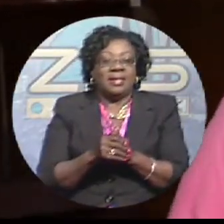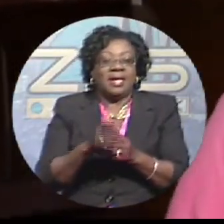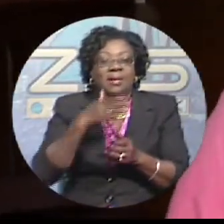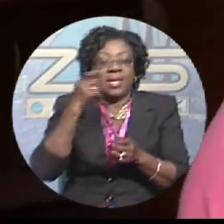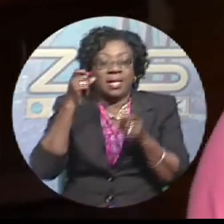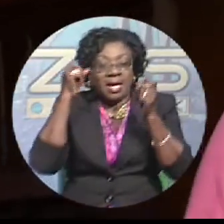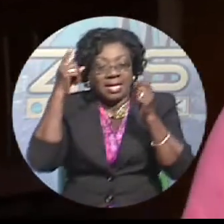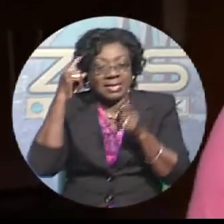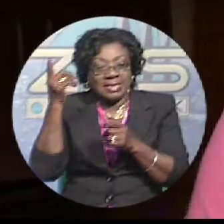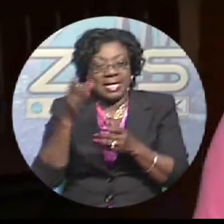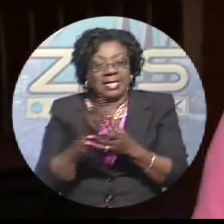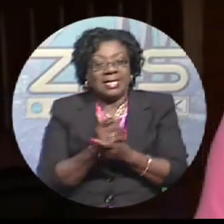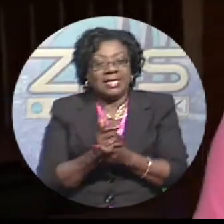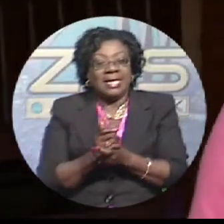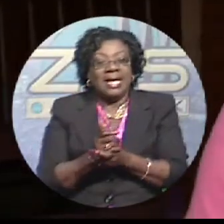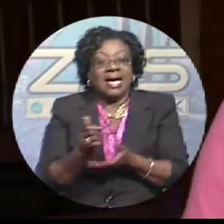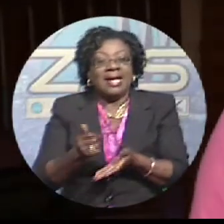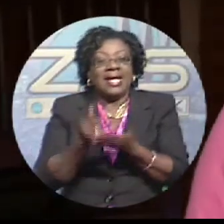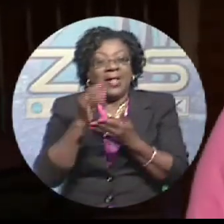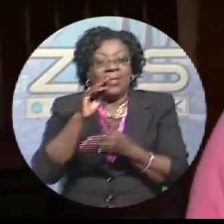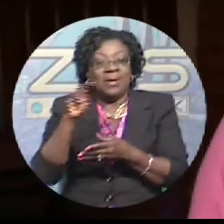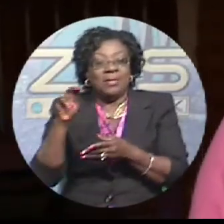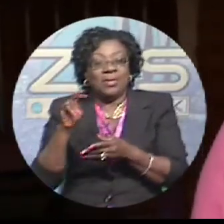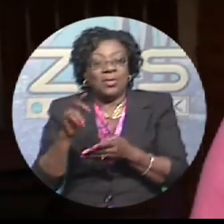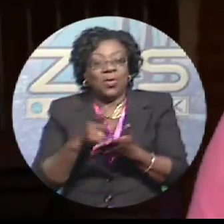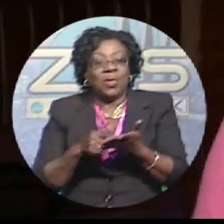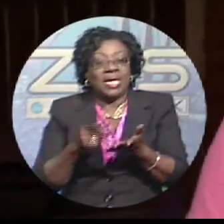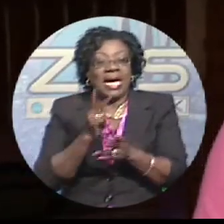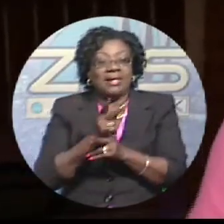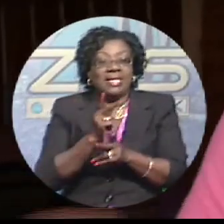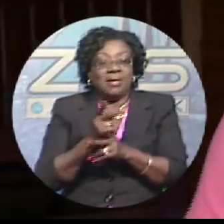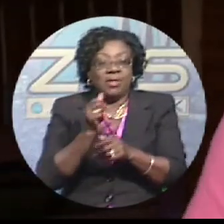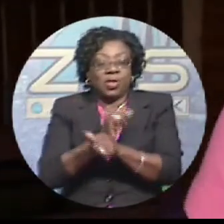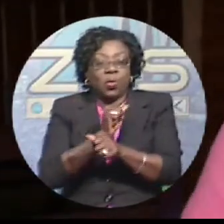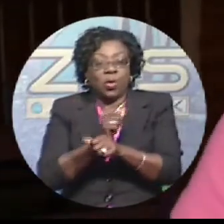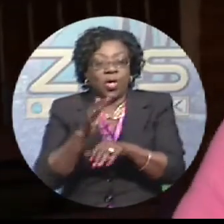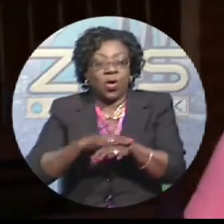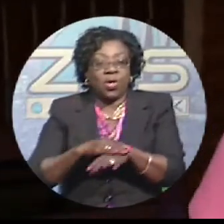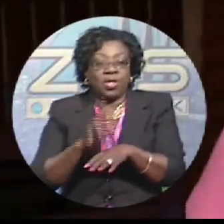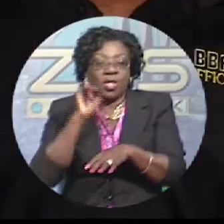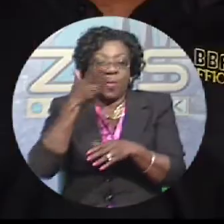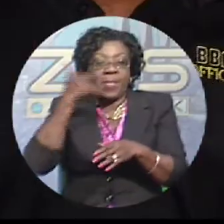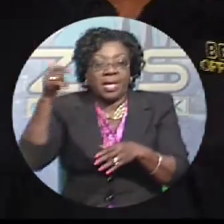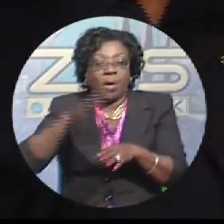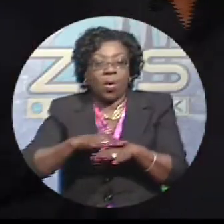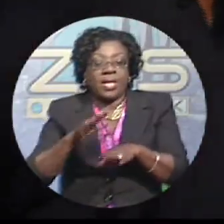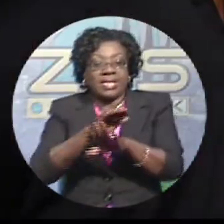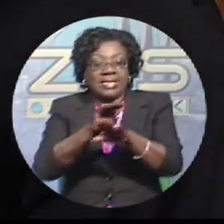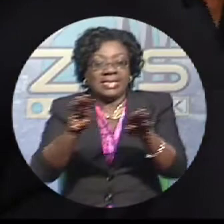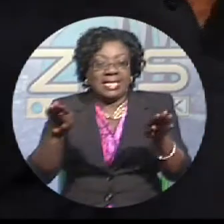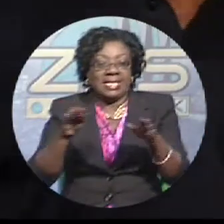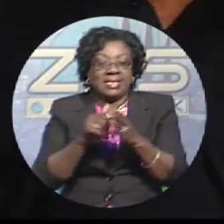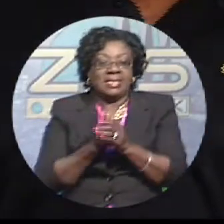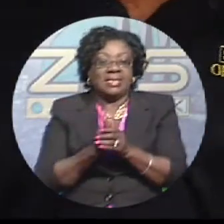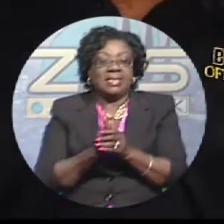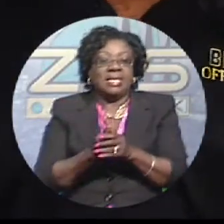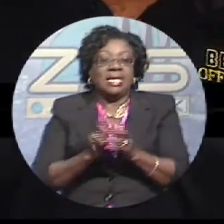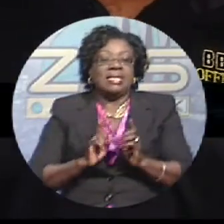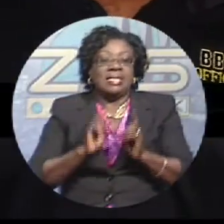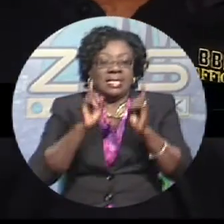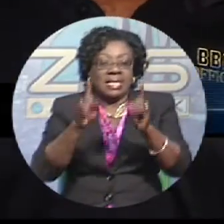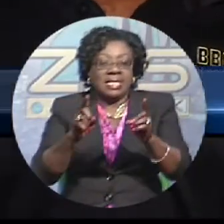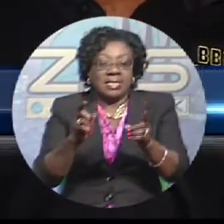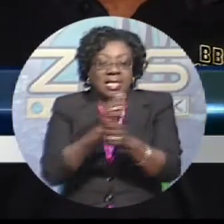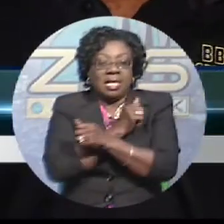better understand him, and I could probably help him to know what kind of things he should work on to look better on stage. It takes time and dedication and love of the